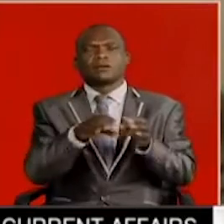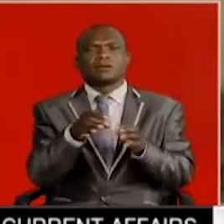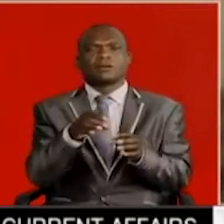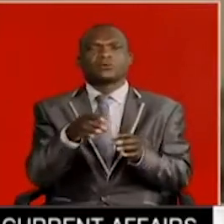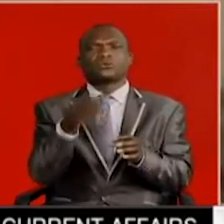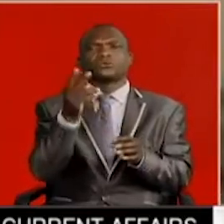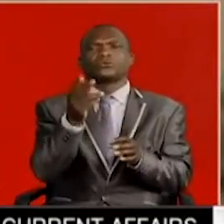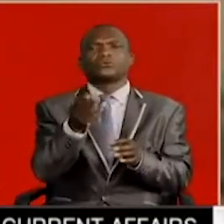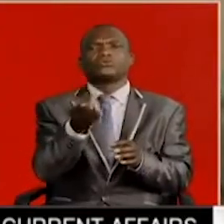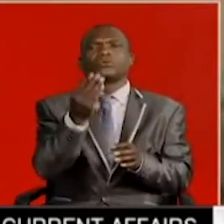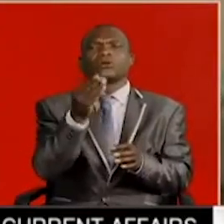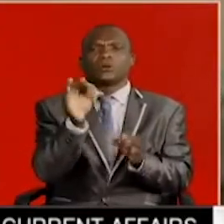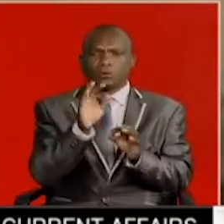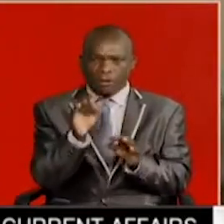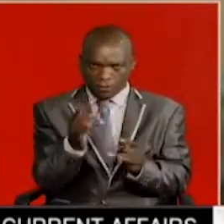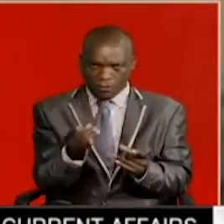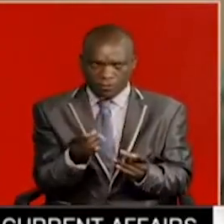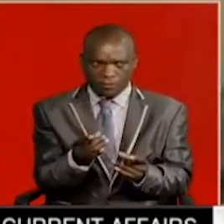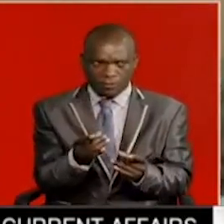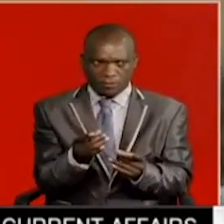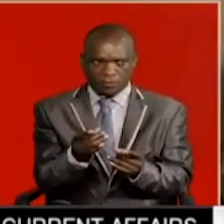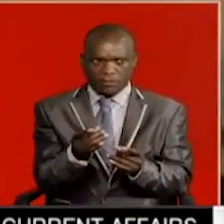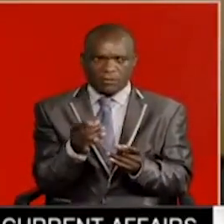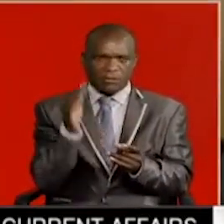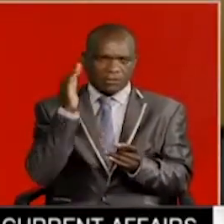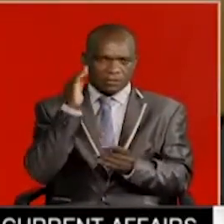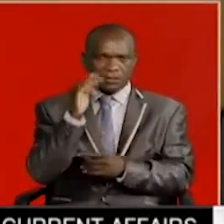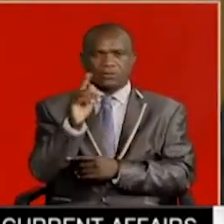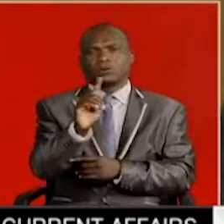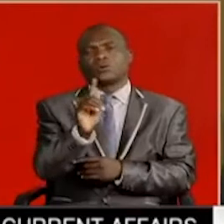for or have disappeared.